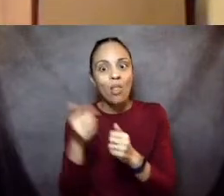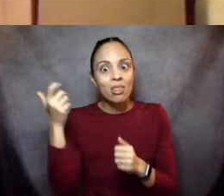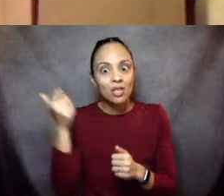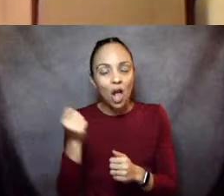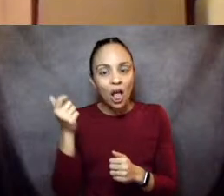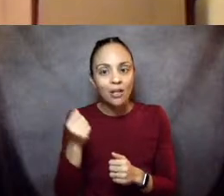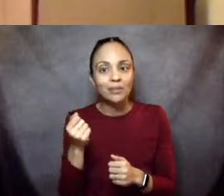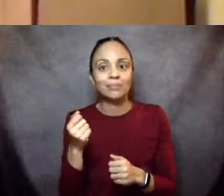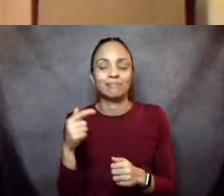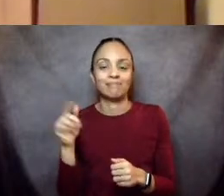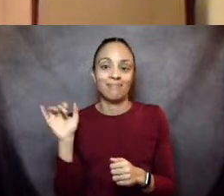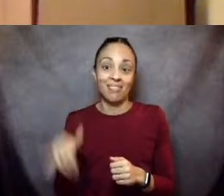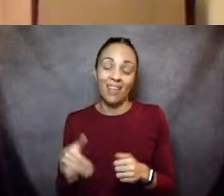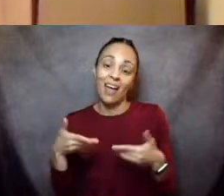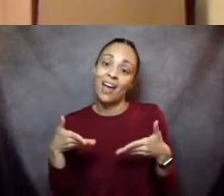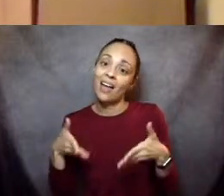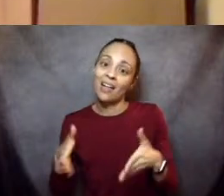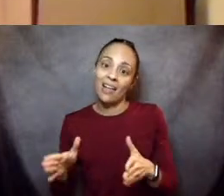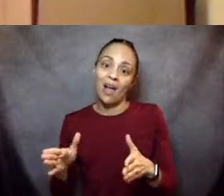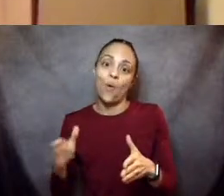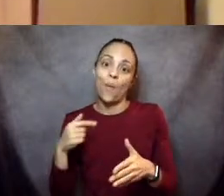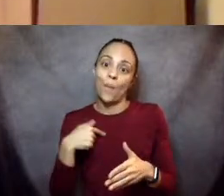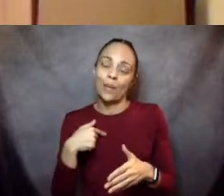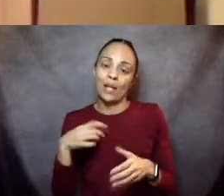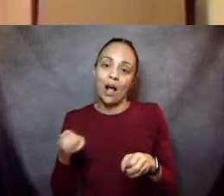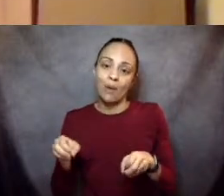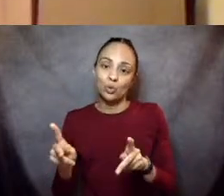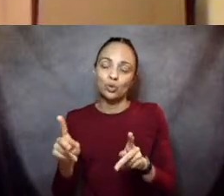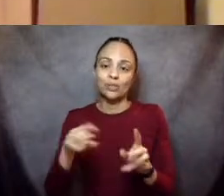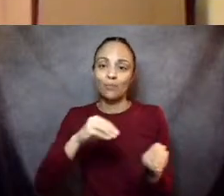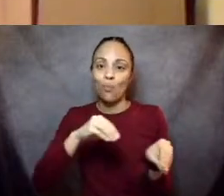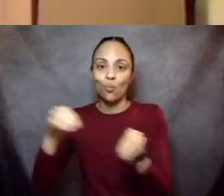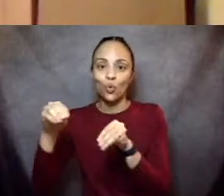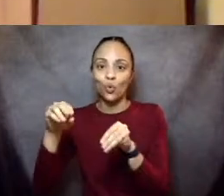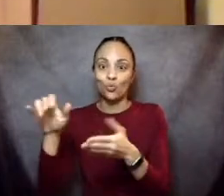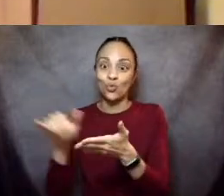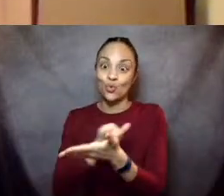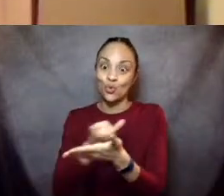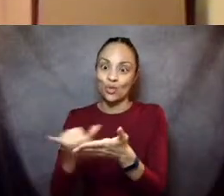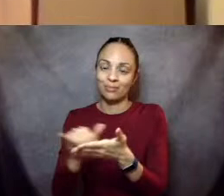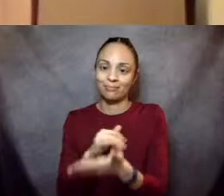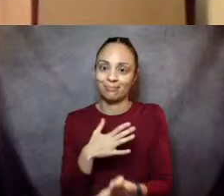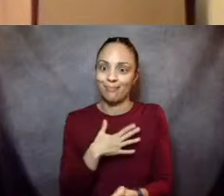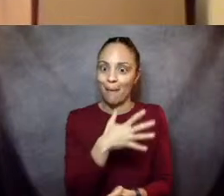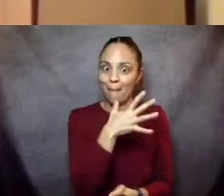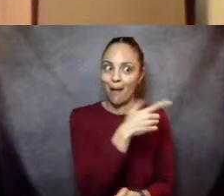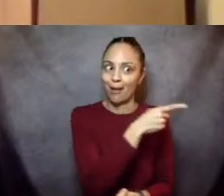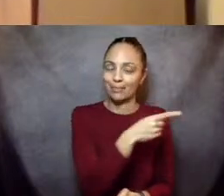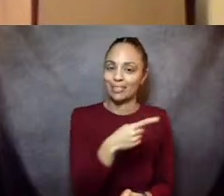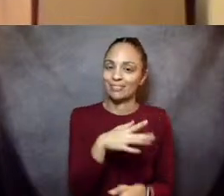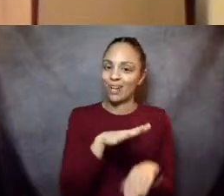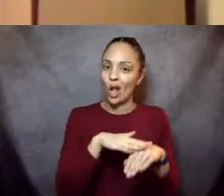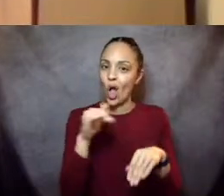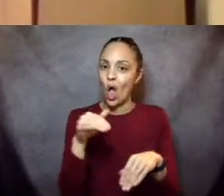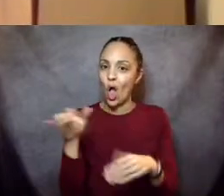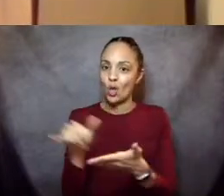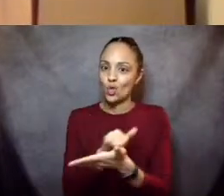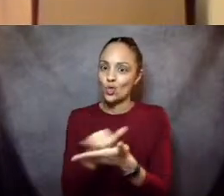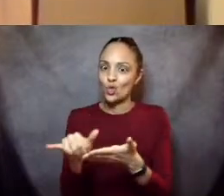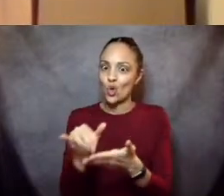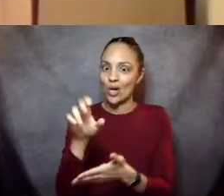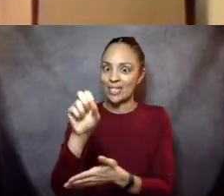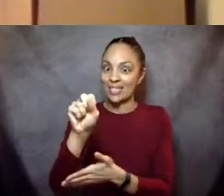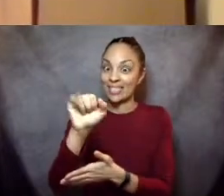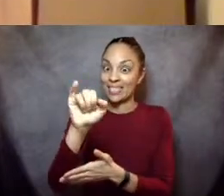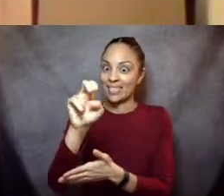to move to New York. My mother used to call that Sin City, but no more Sin City than any other